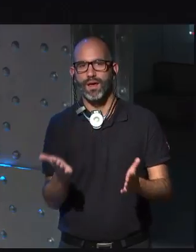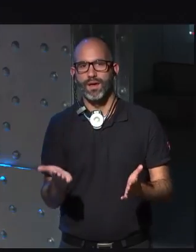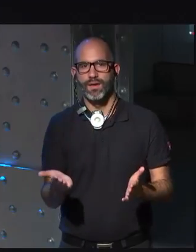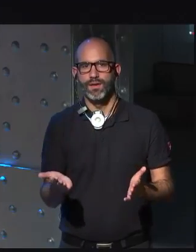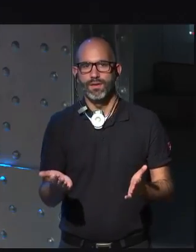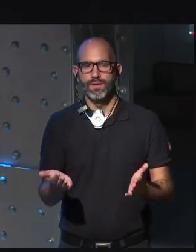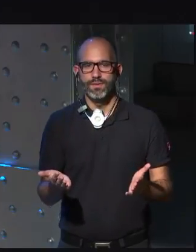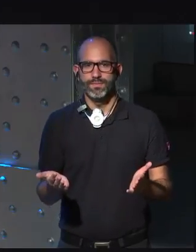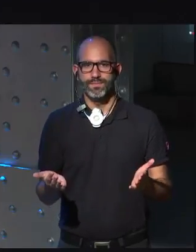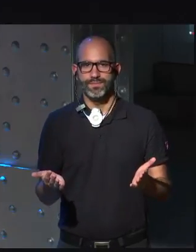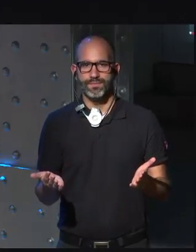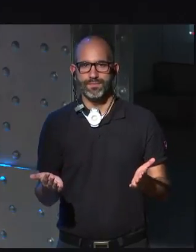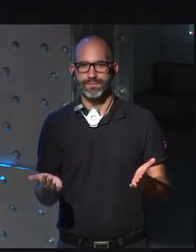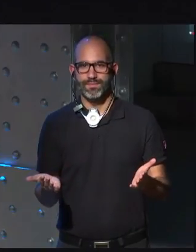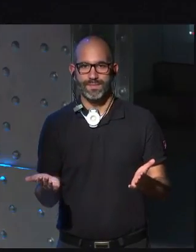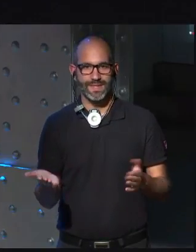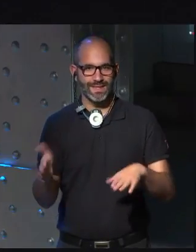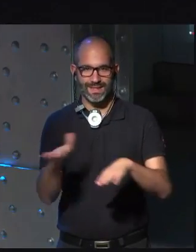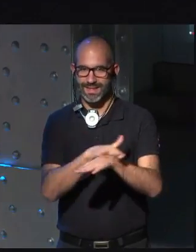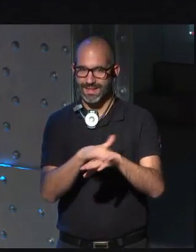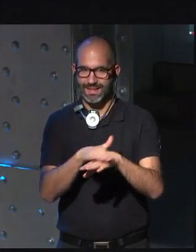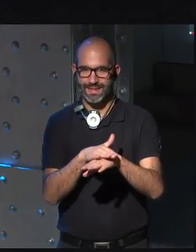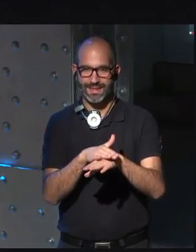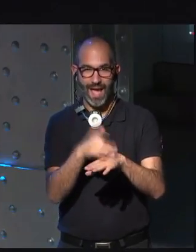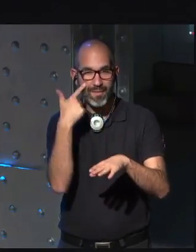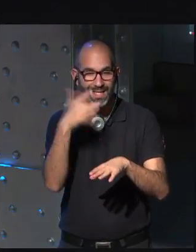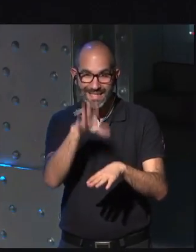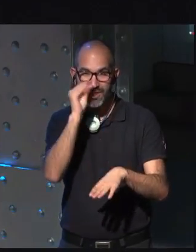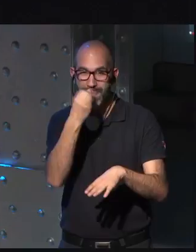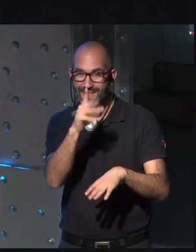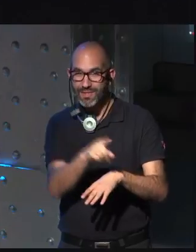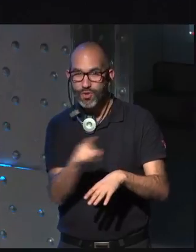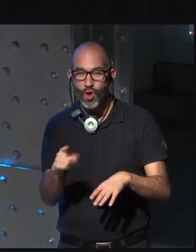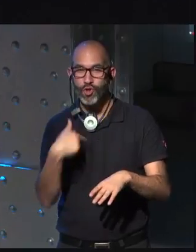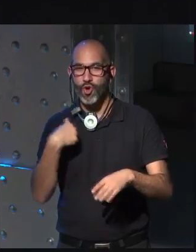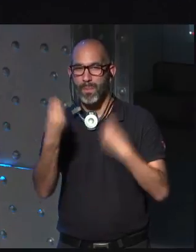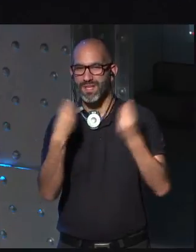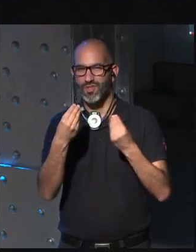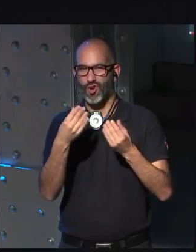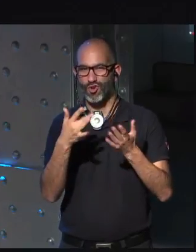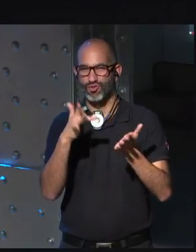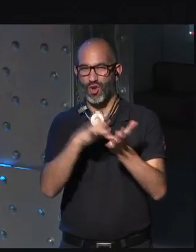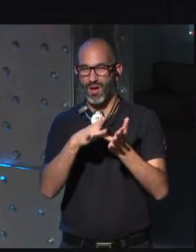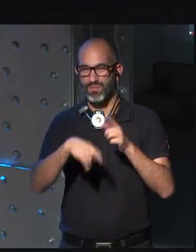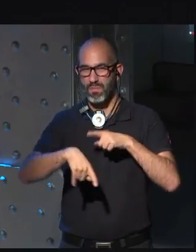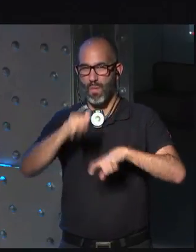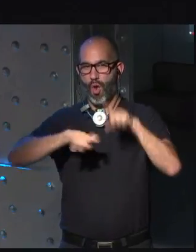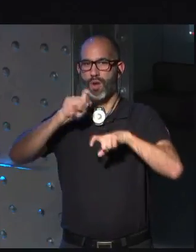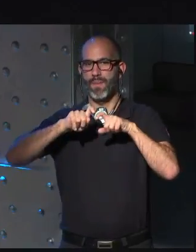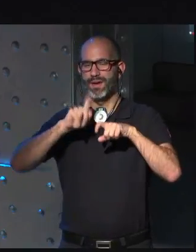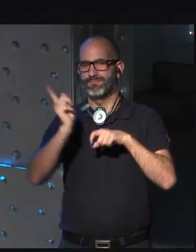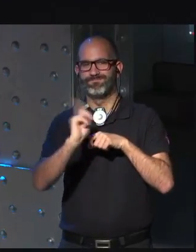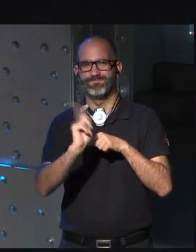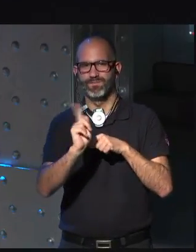if I'm understanding the question correctly, I don't see us going back to. It's an idea of whether like recordings will imitate live